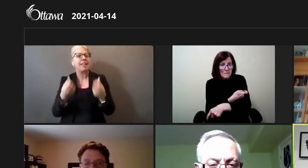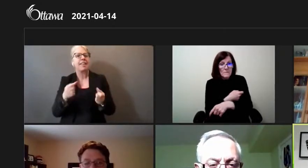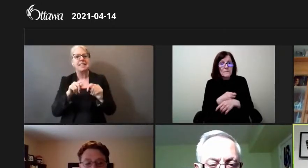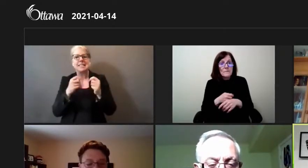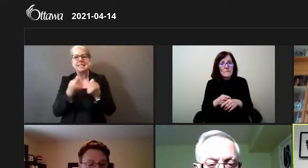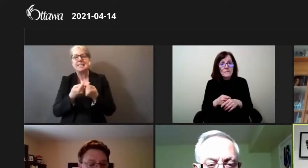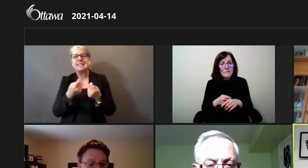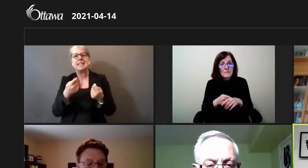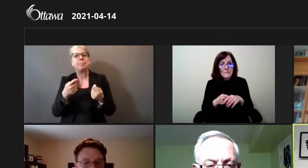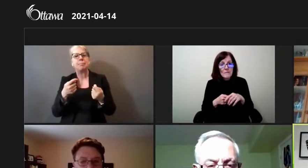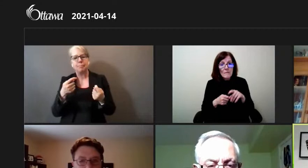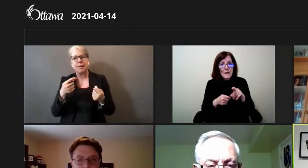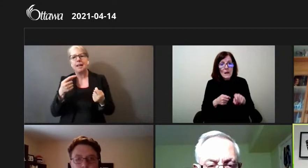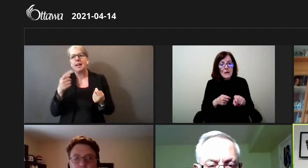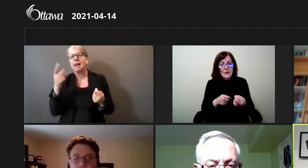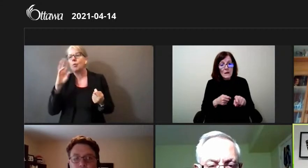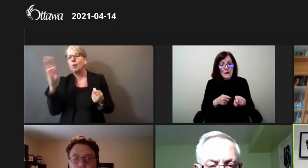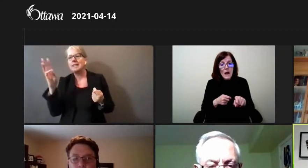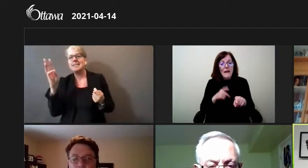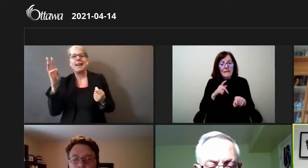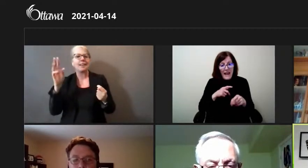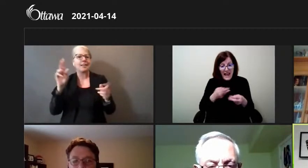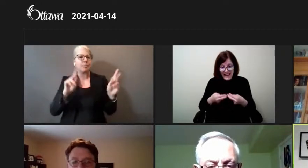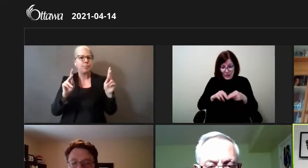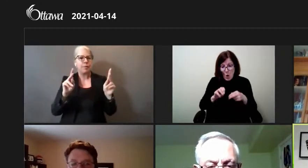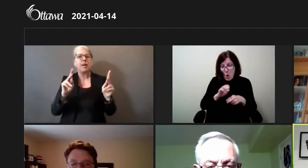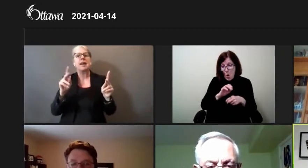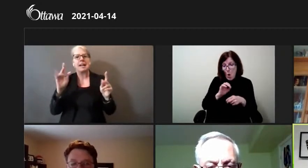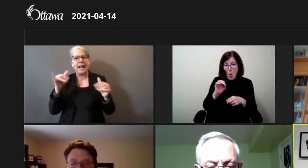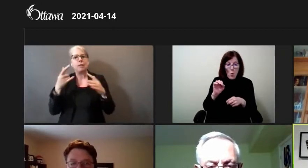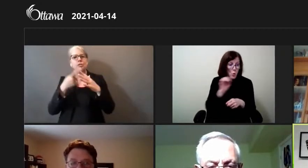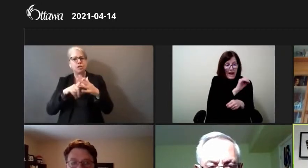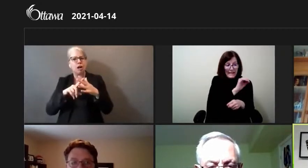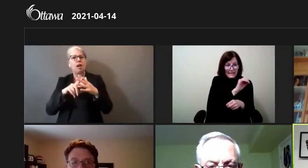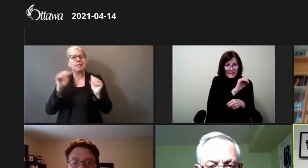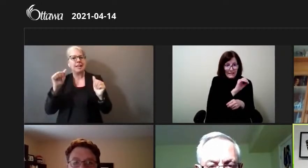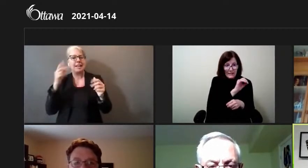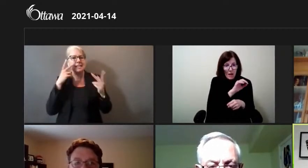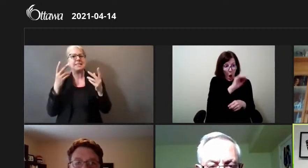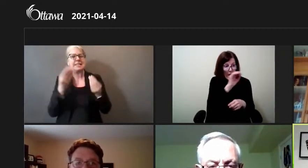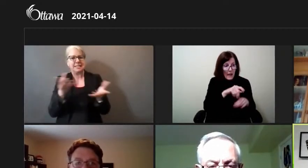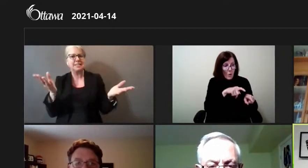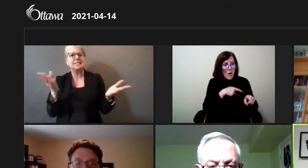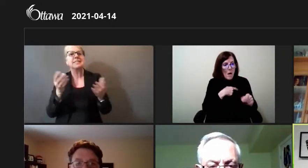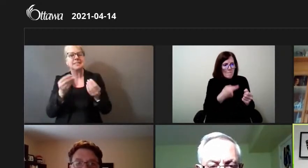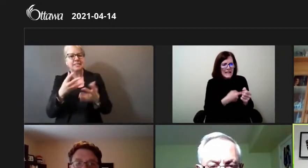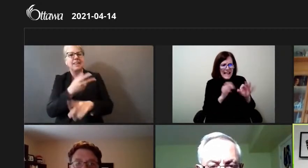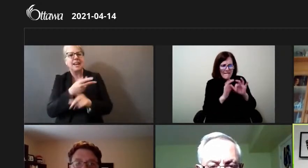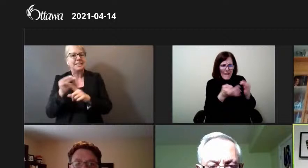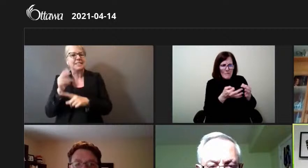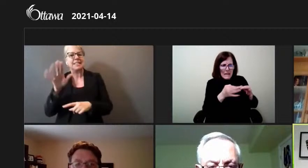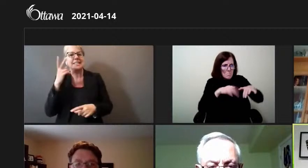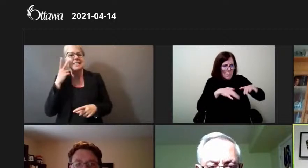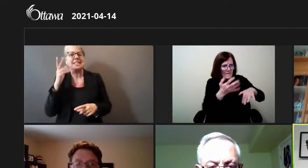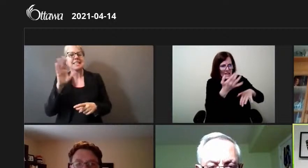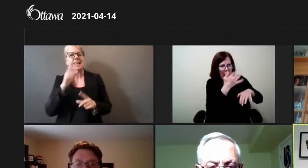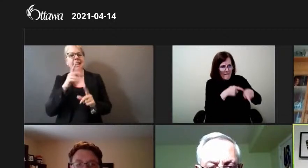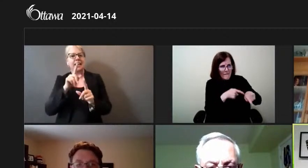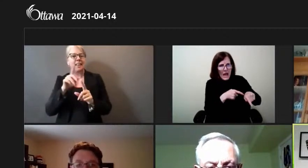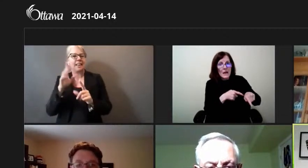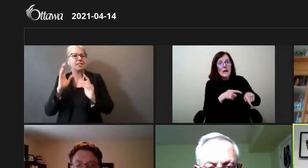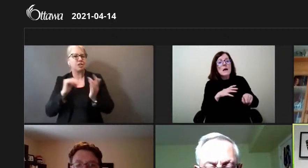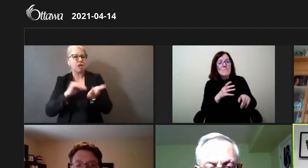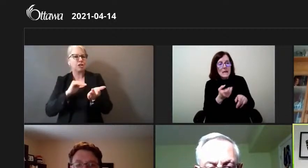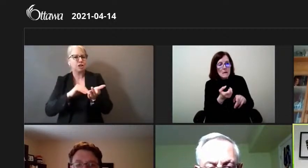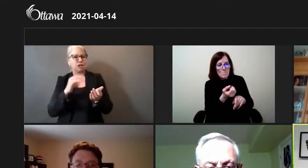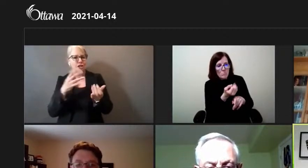the West and the West End and others now are going to start seeing vaccine as well. So they're going to be going to see their clients that way, as